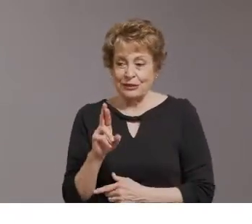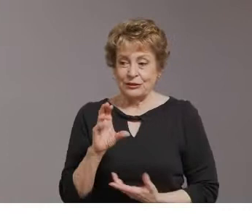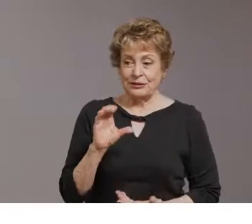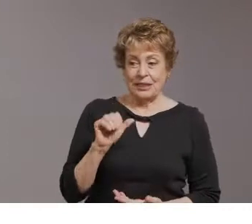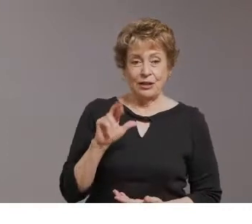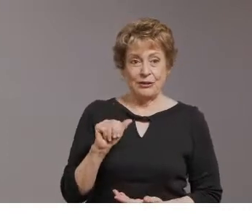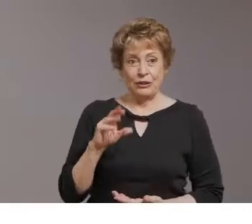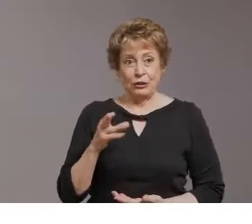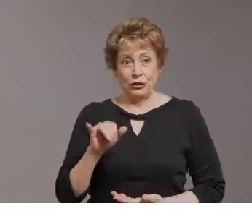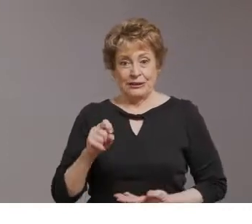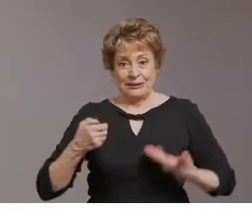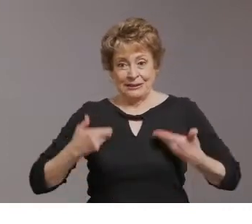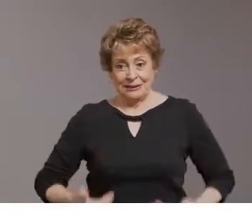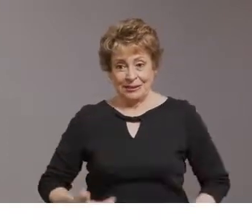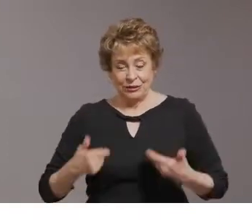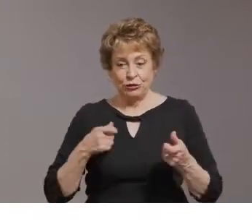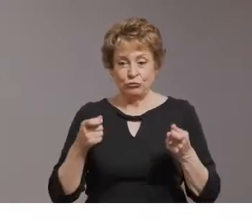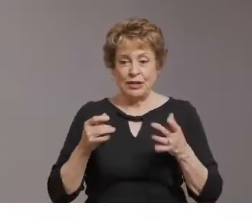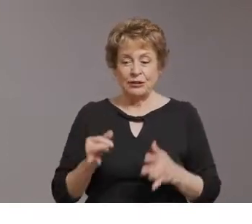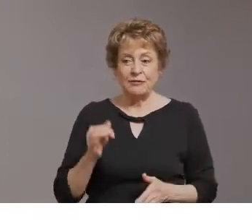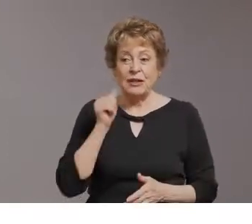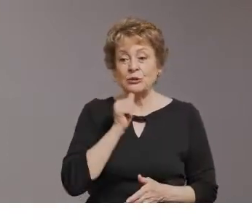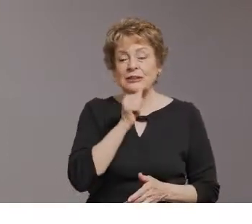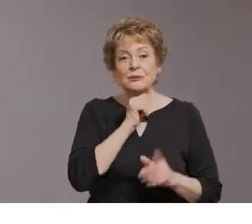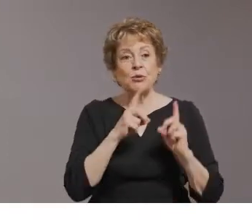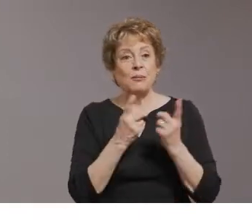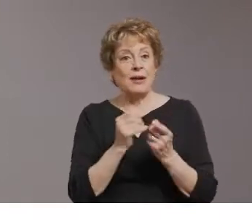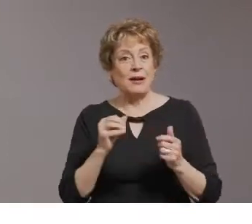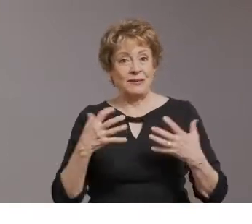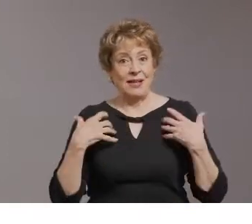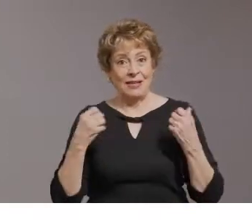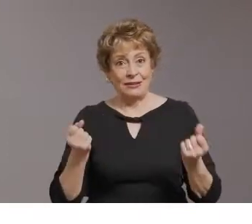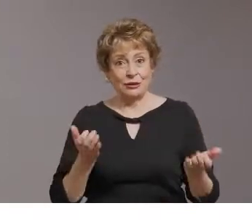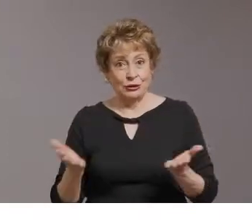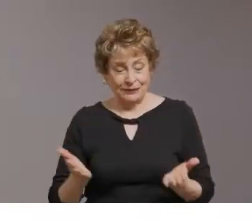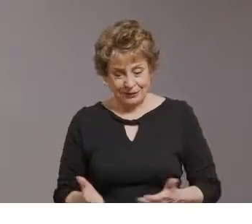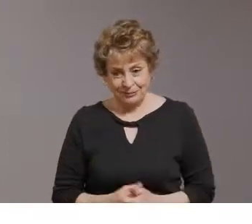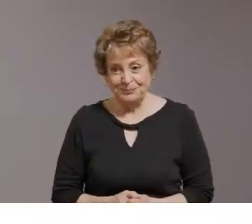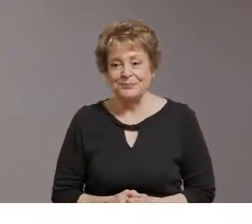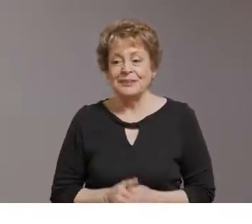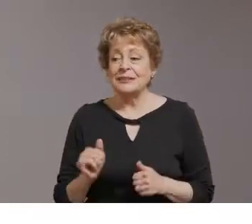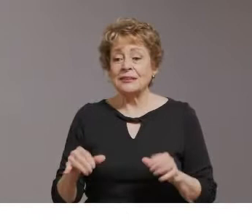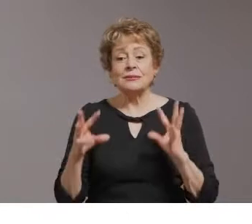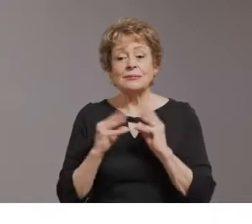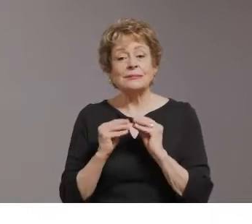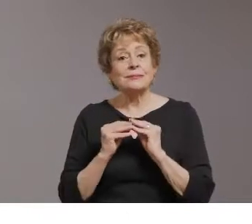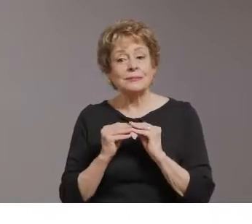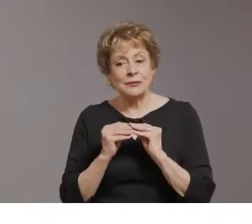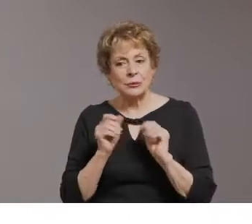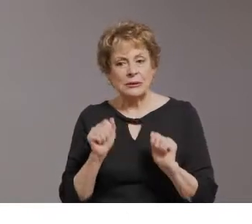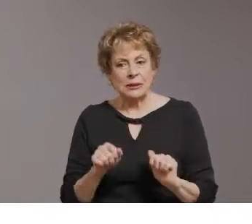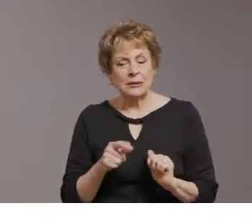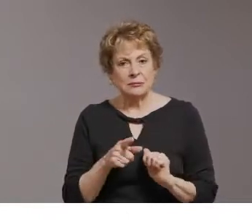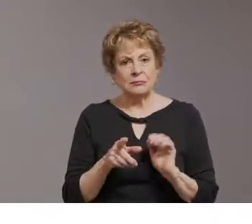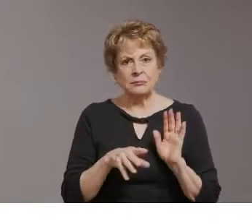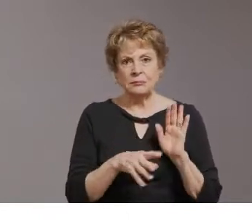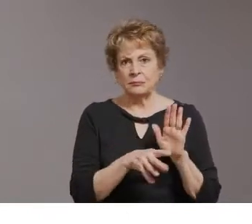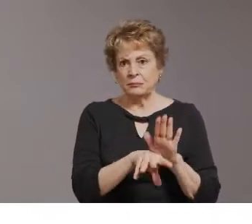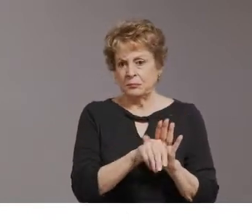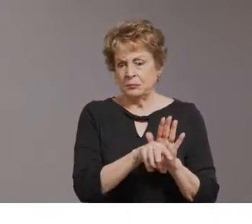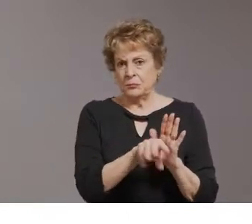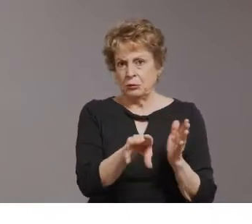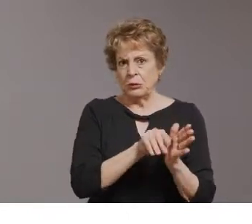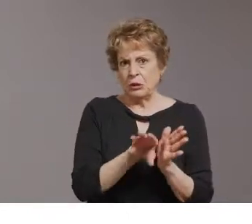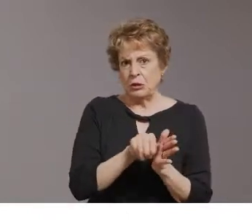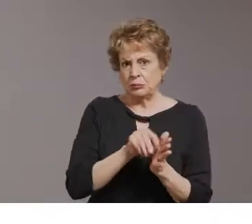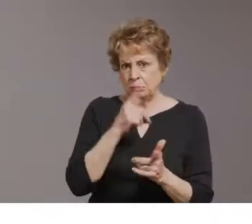Health Services. A reminder that this session is on the record and we are setting everyone up to record. After a presentation, there will be an